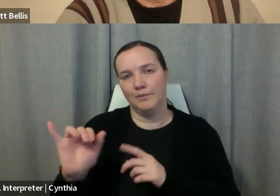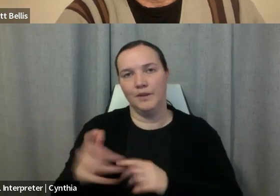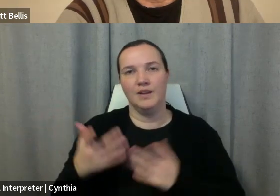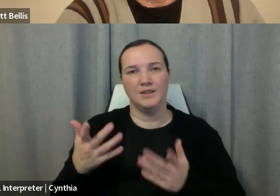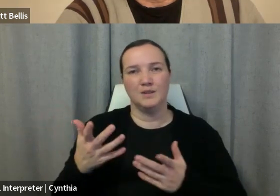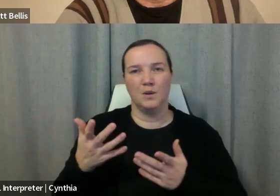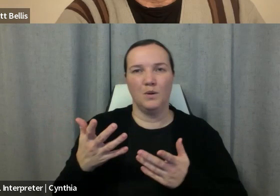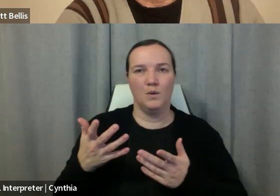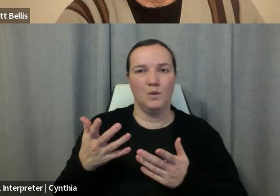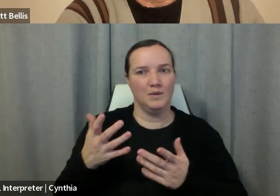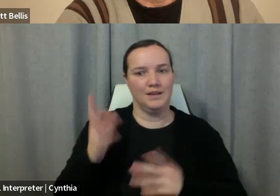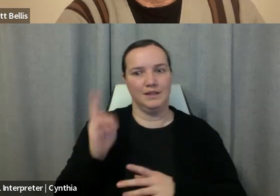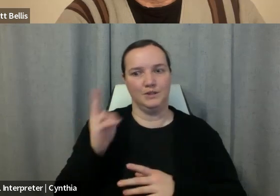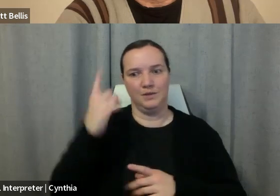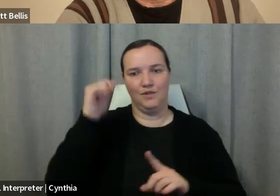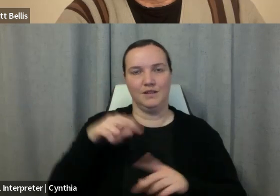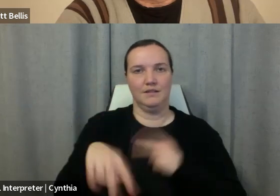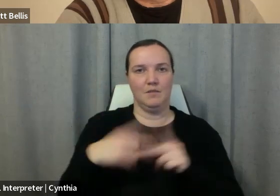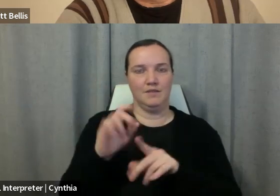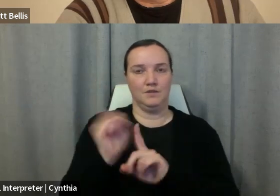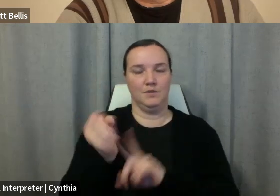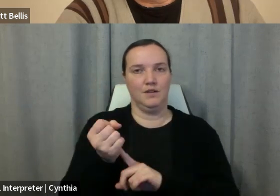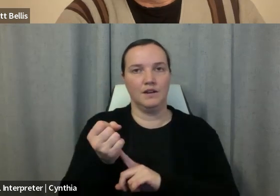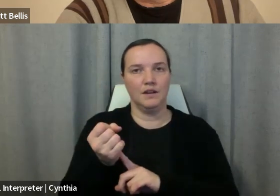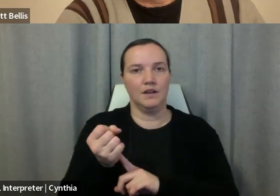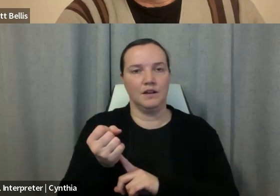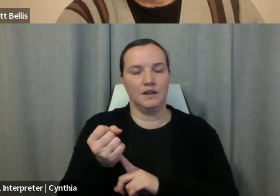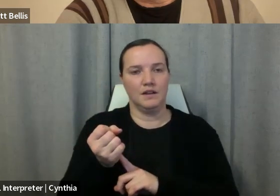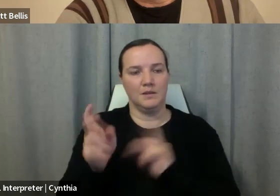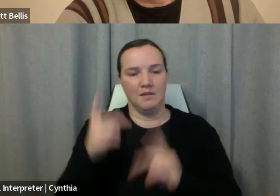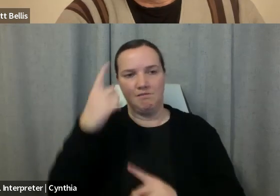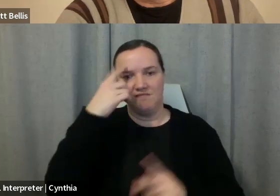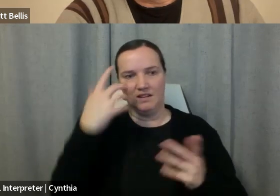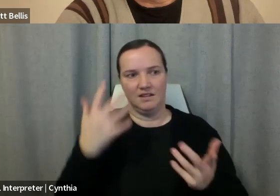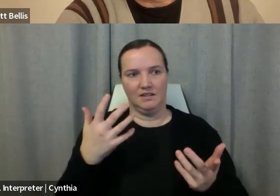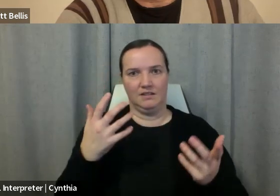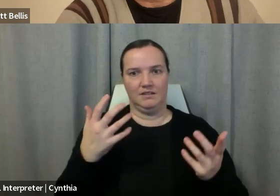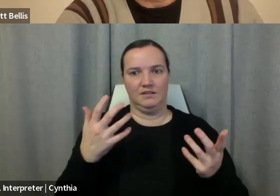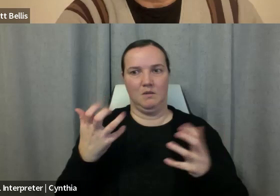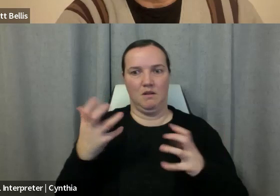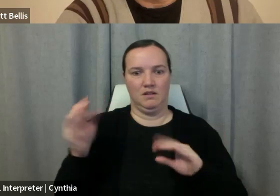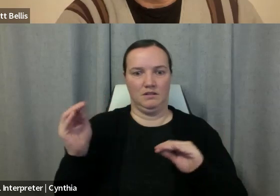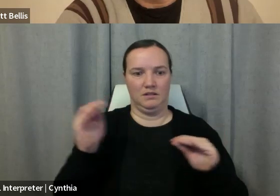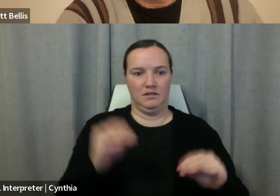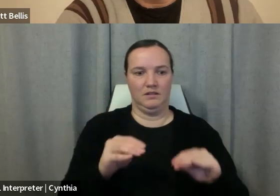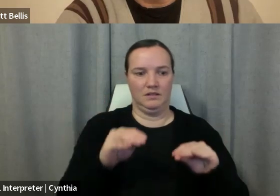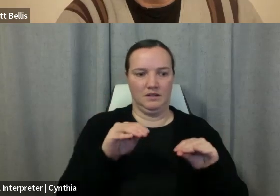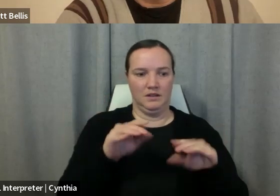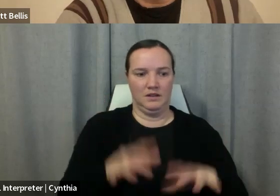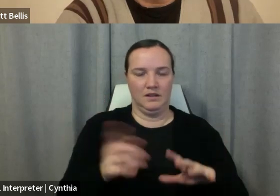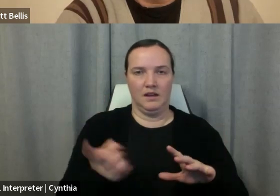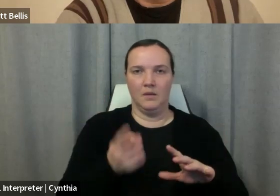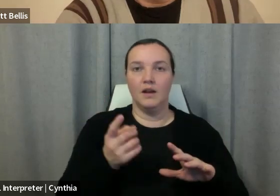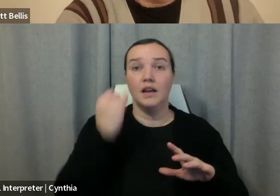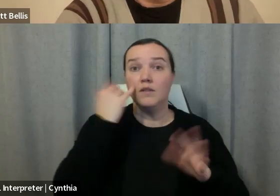can imagine for some people in this kind of situation would be saying, but do we want to land somewhere that, and I think if any of you want to